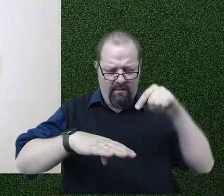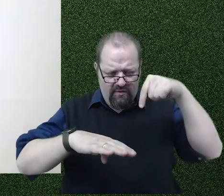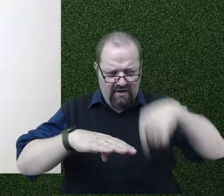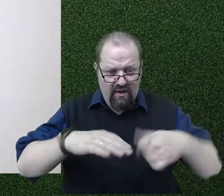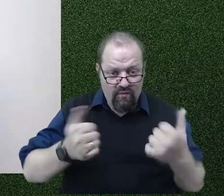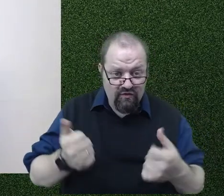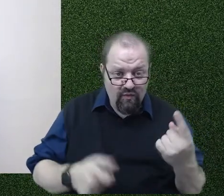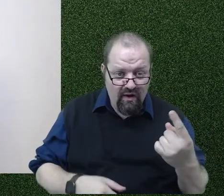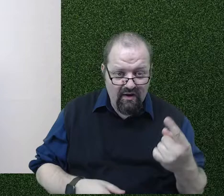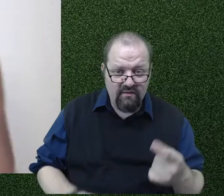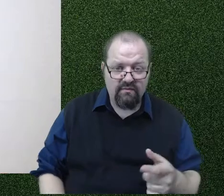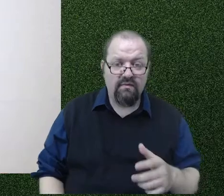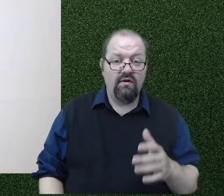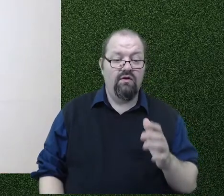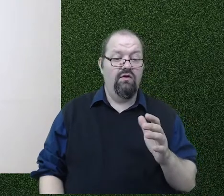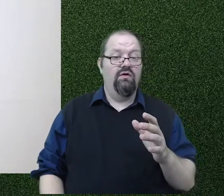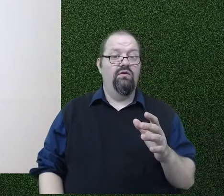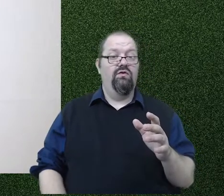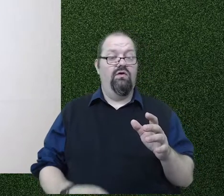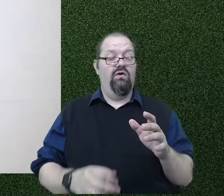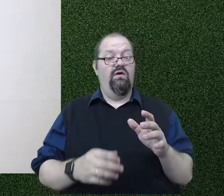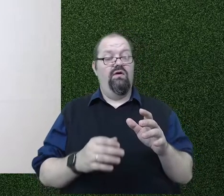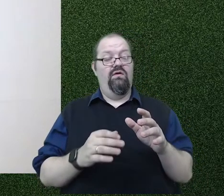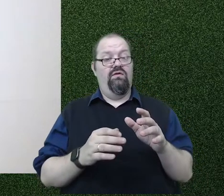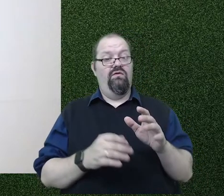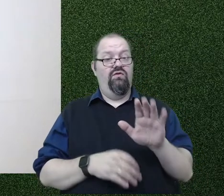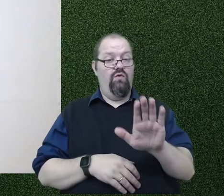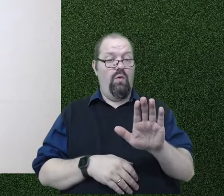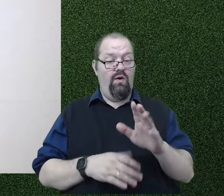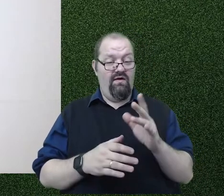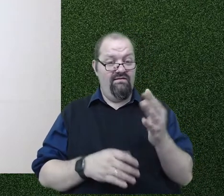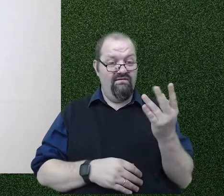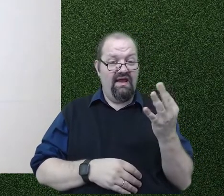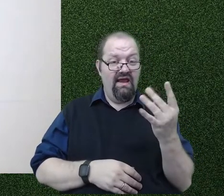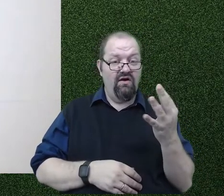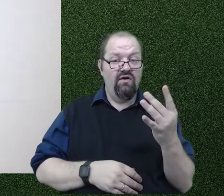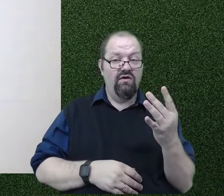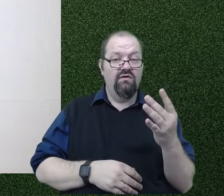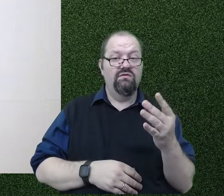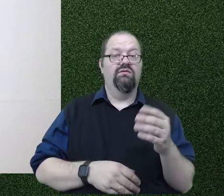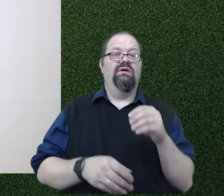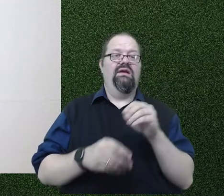point your fingers in the direction of the first vector. So point your fingers.